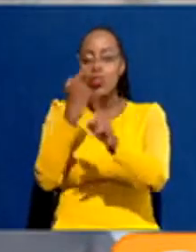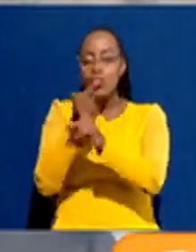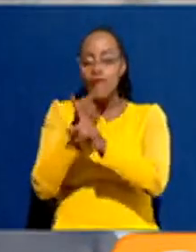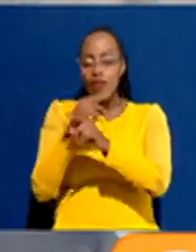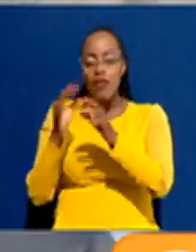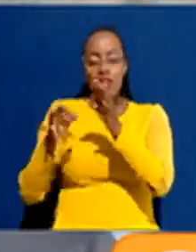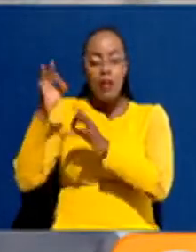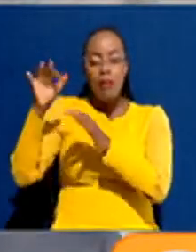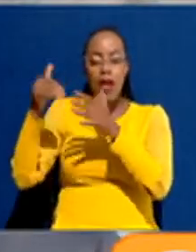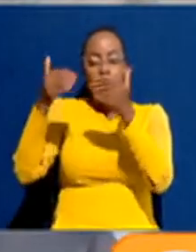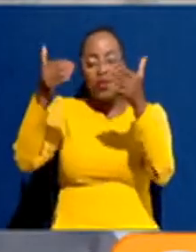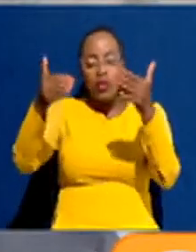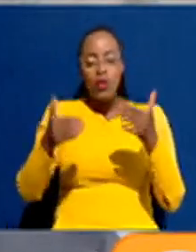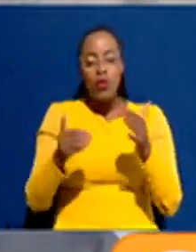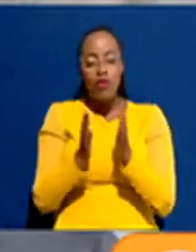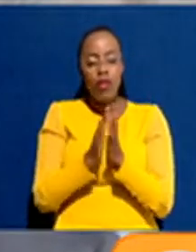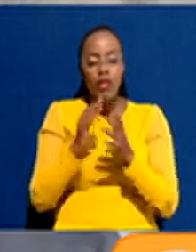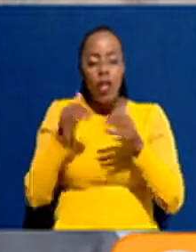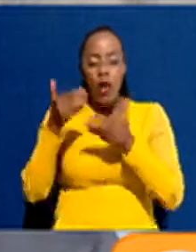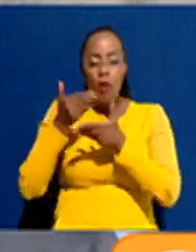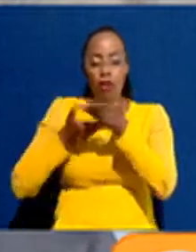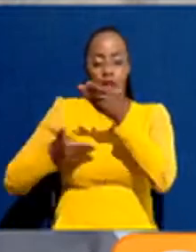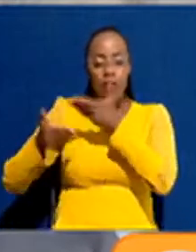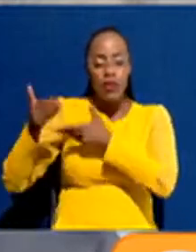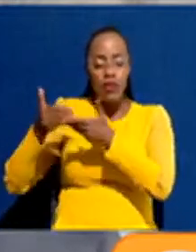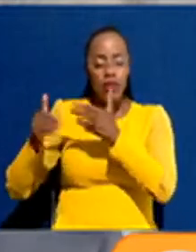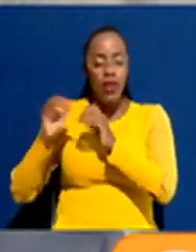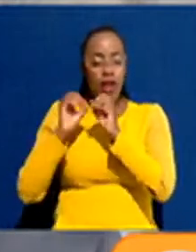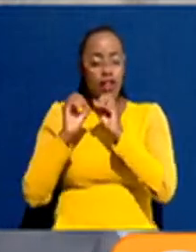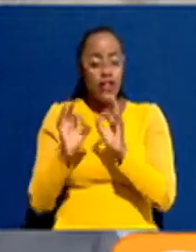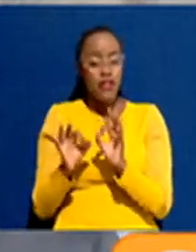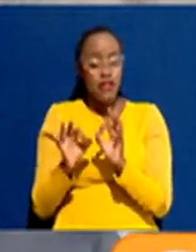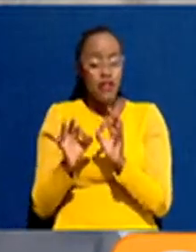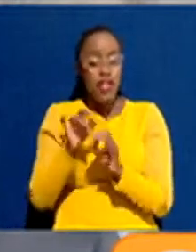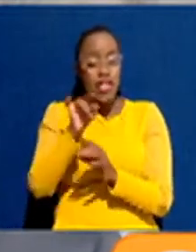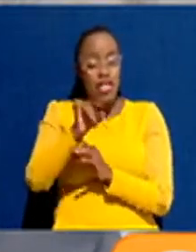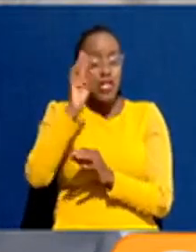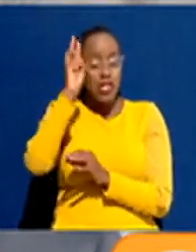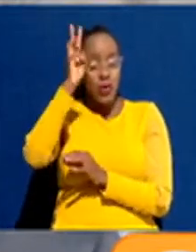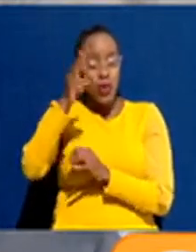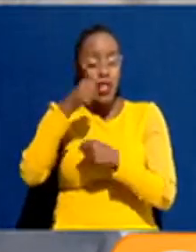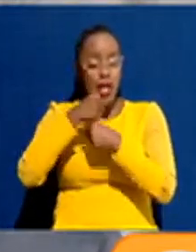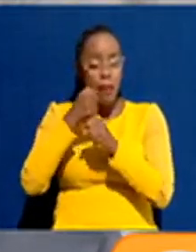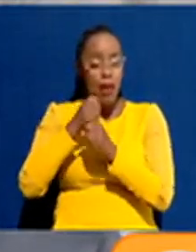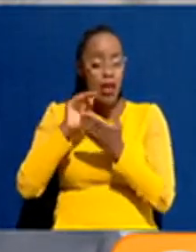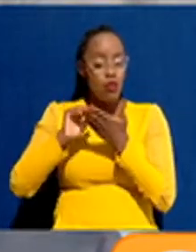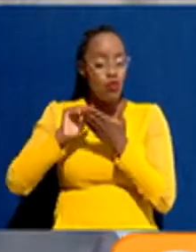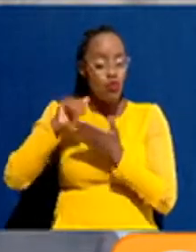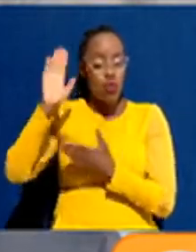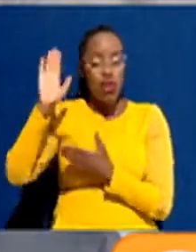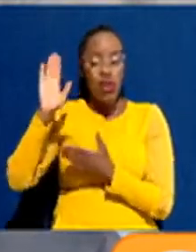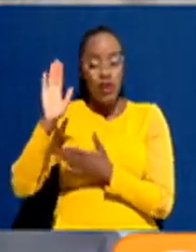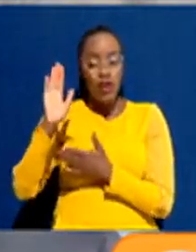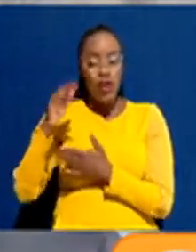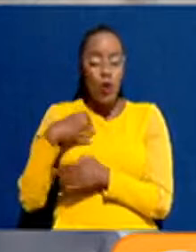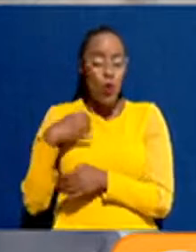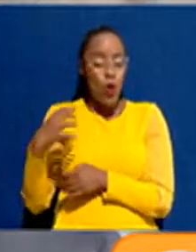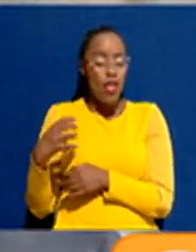he's received and how they interact, and whether this will lead to more wealth